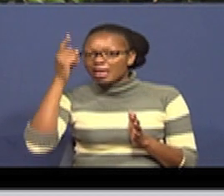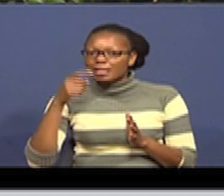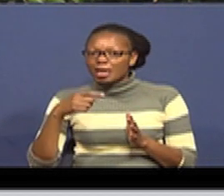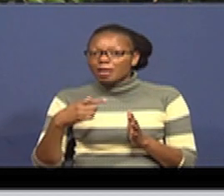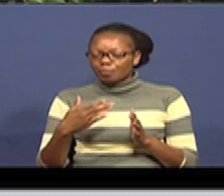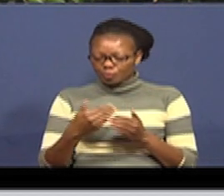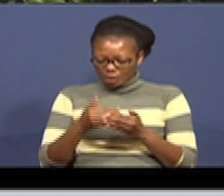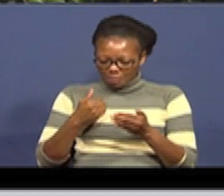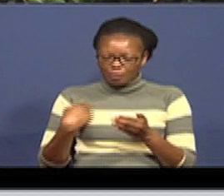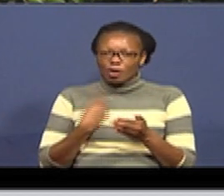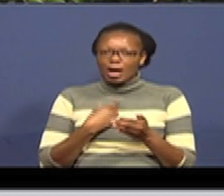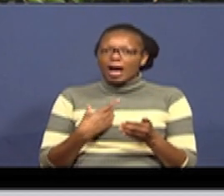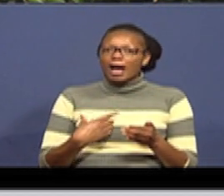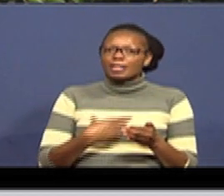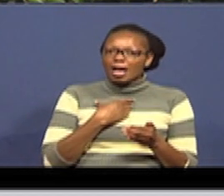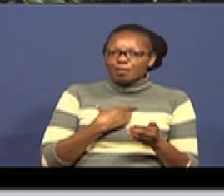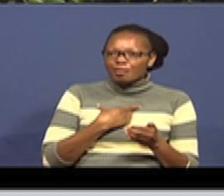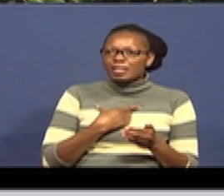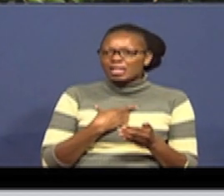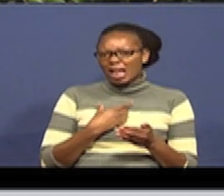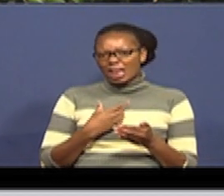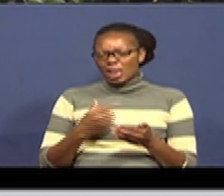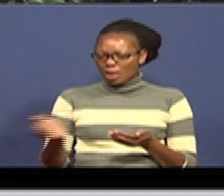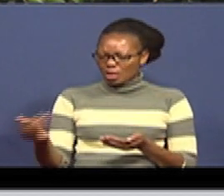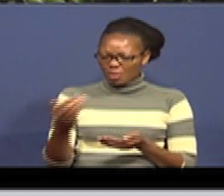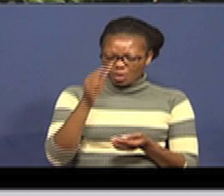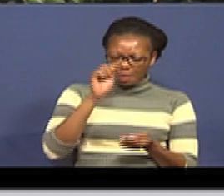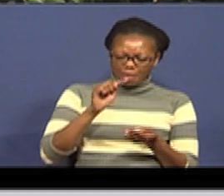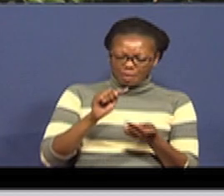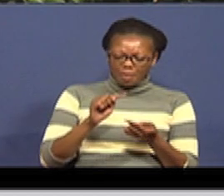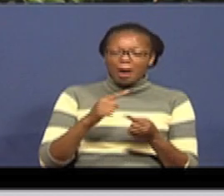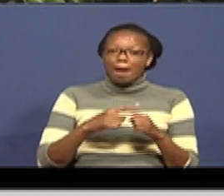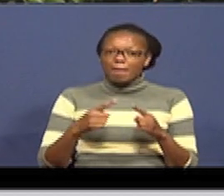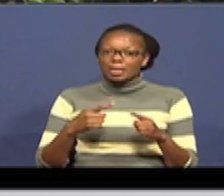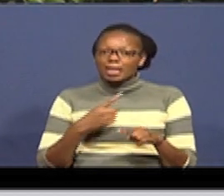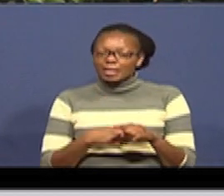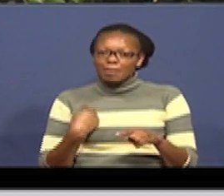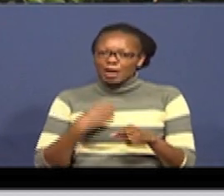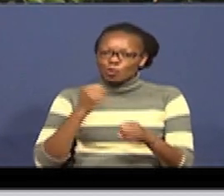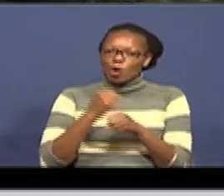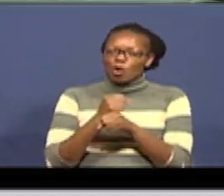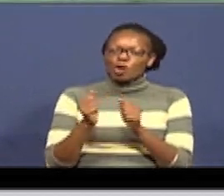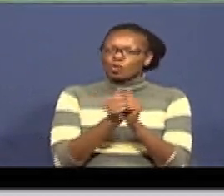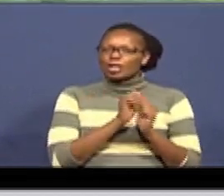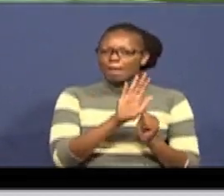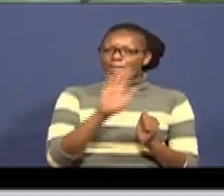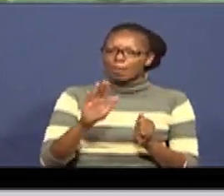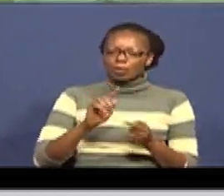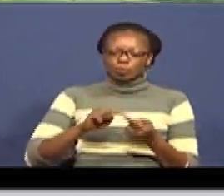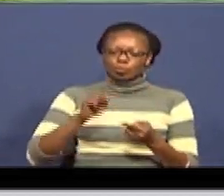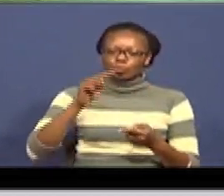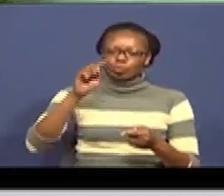Wanjoy village in Machakos, at that time that the farmer's income was increased. Hivi